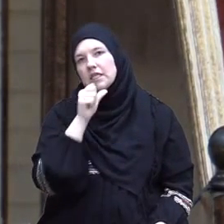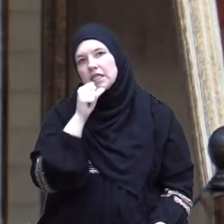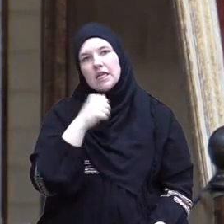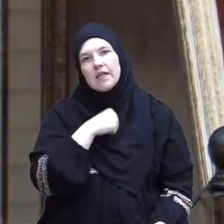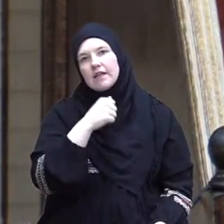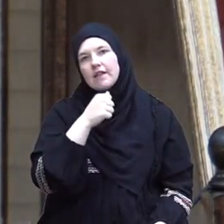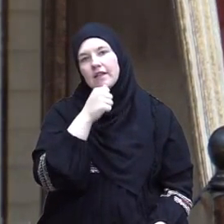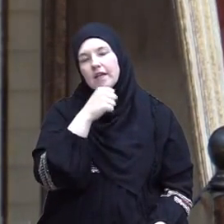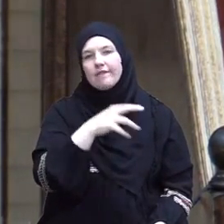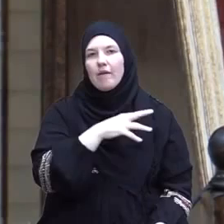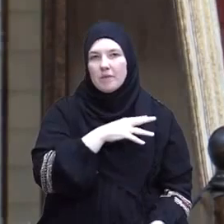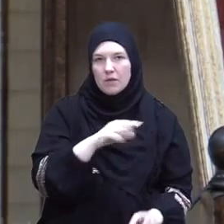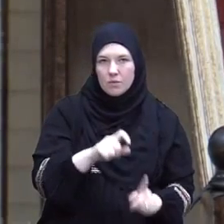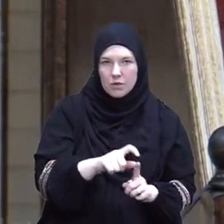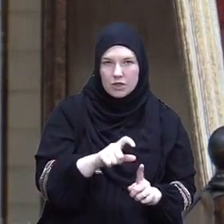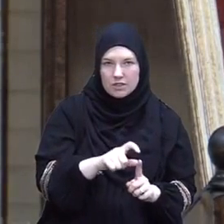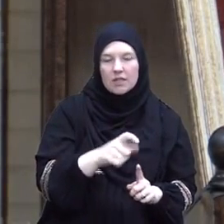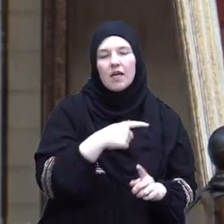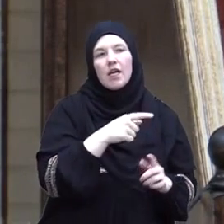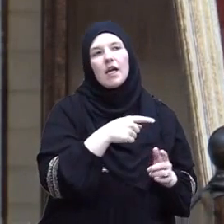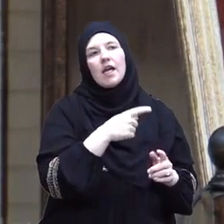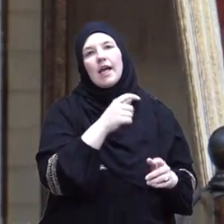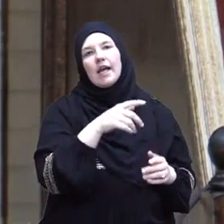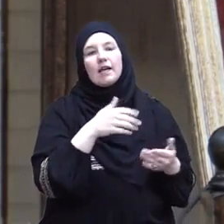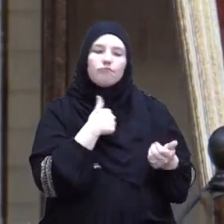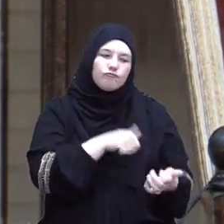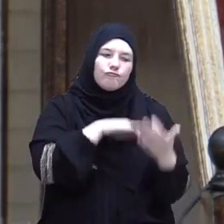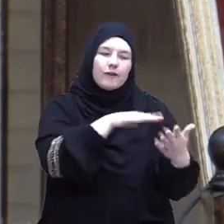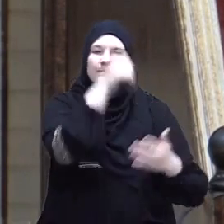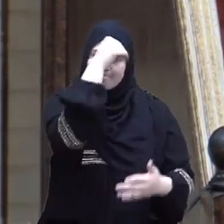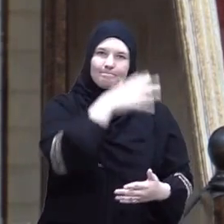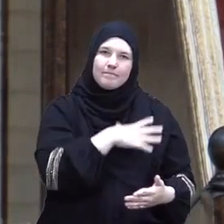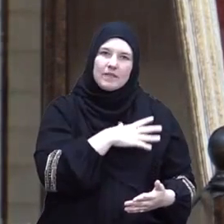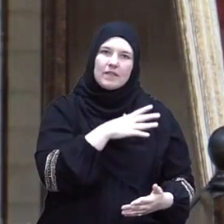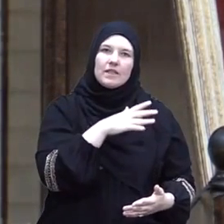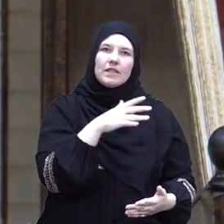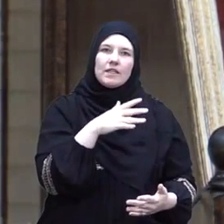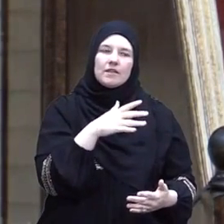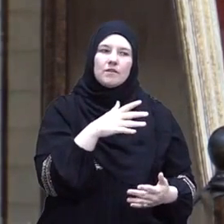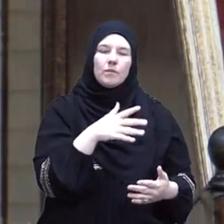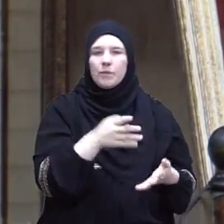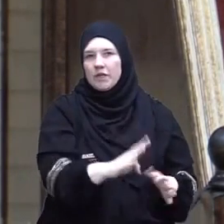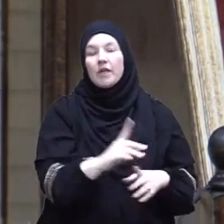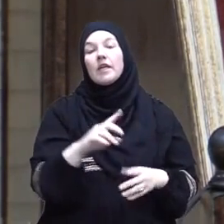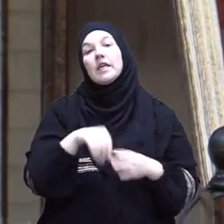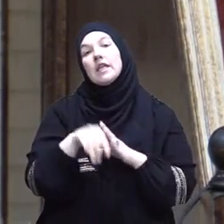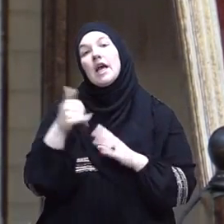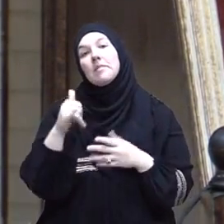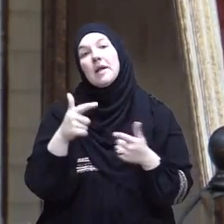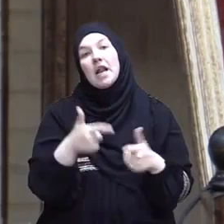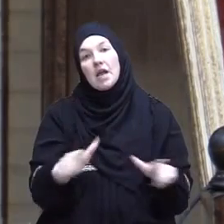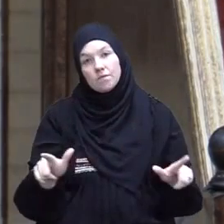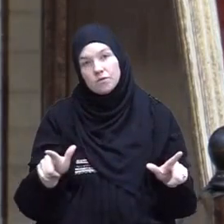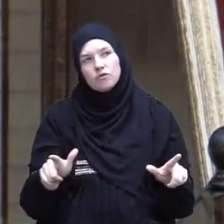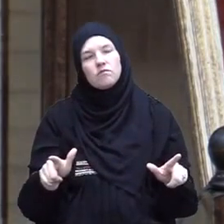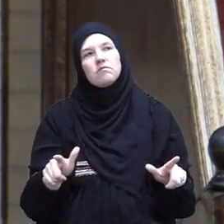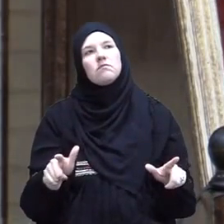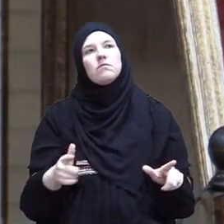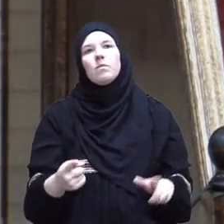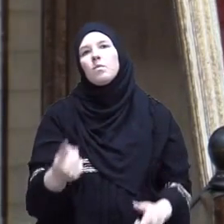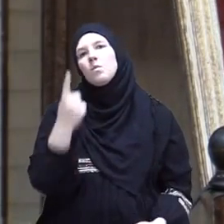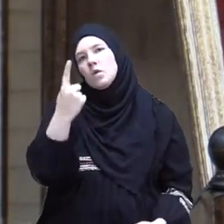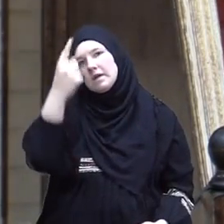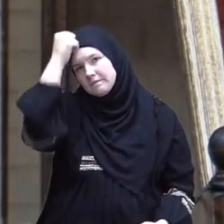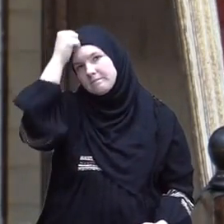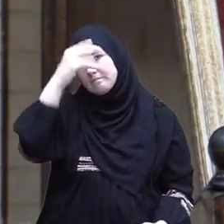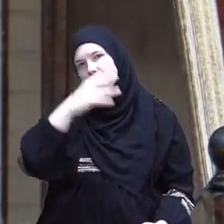feminine sense. This has two reasons. Number one, in the Arabic language, even if there is only one